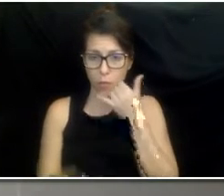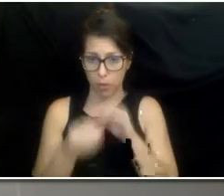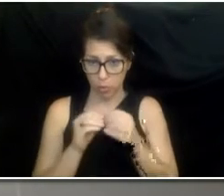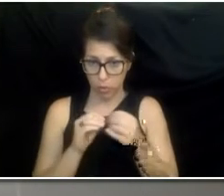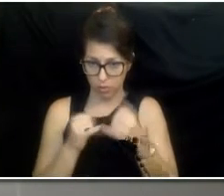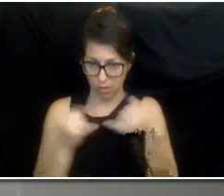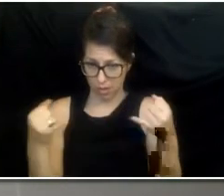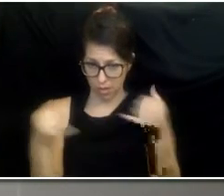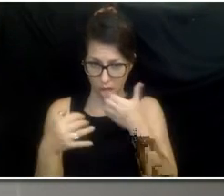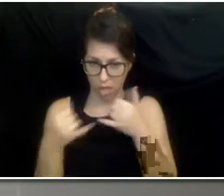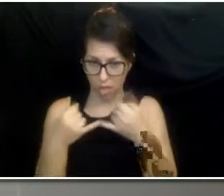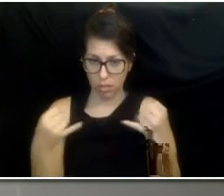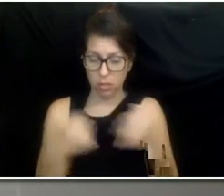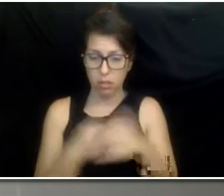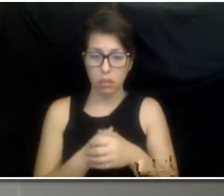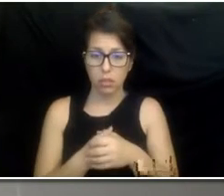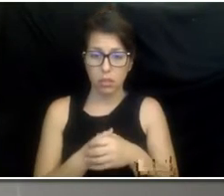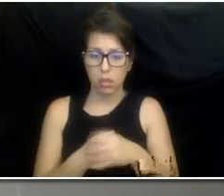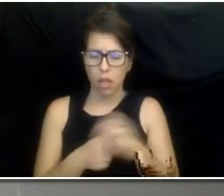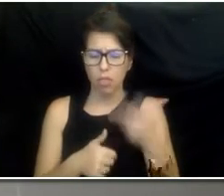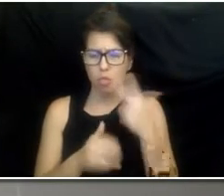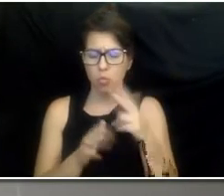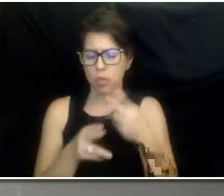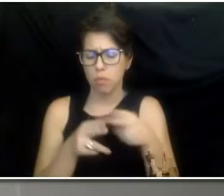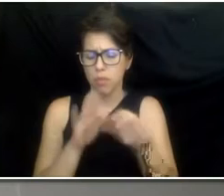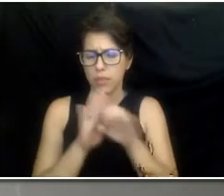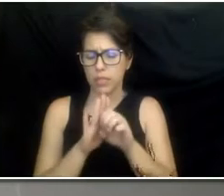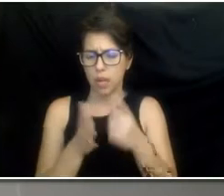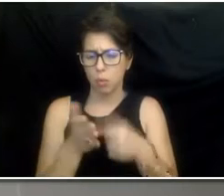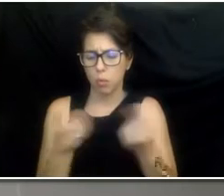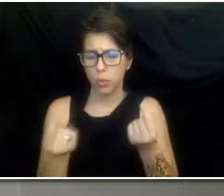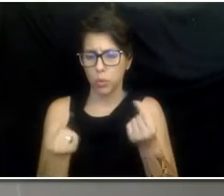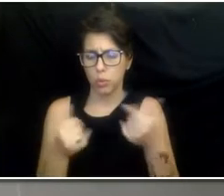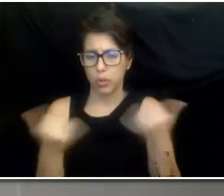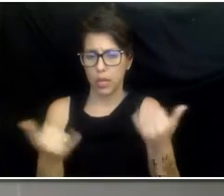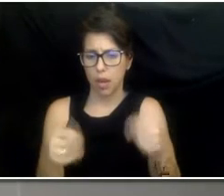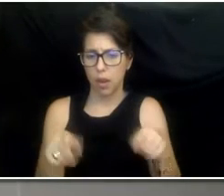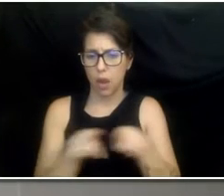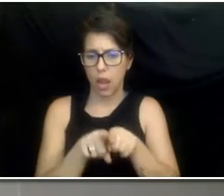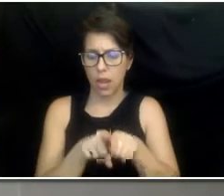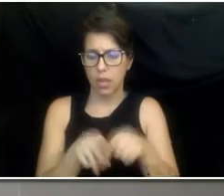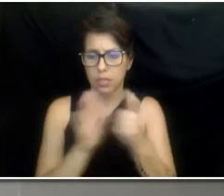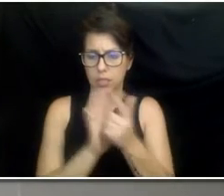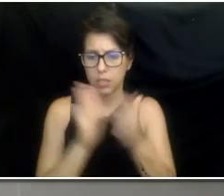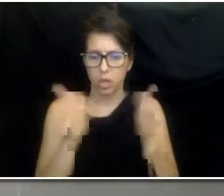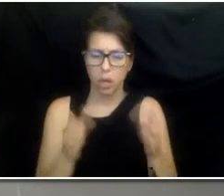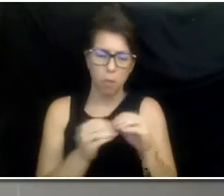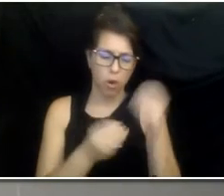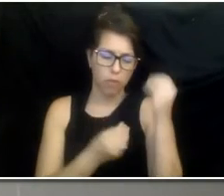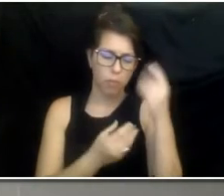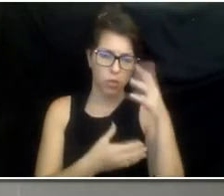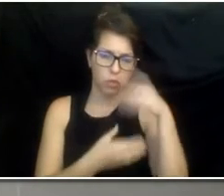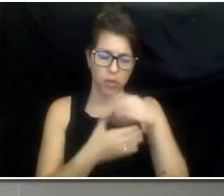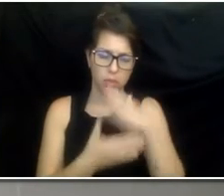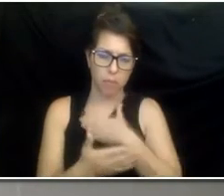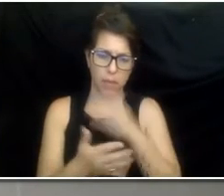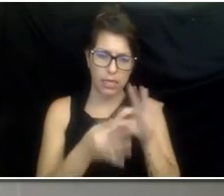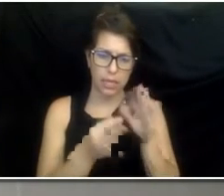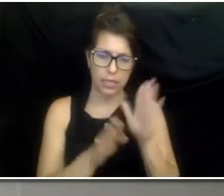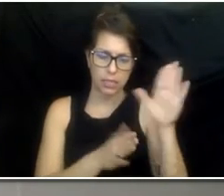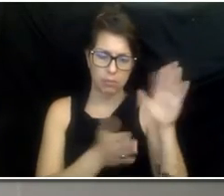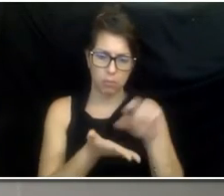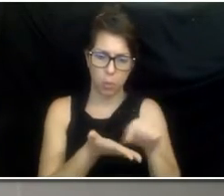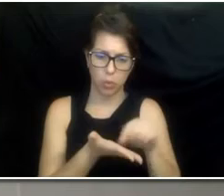our clients are Sheltering in place with abusers typically about two-thirds of our time is spent handling existing cases not on new